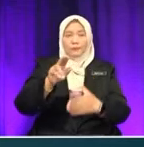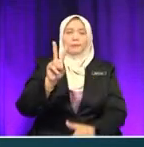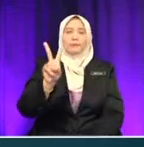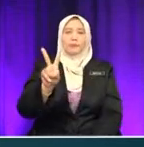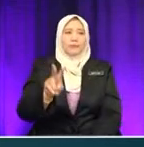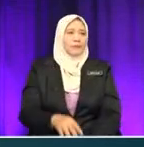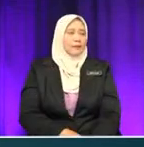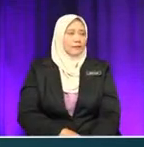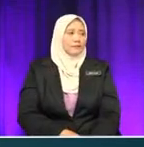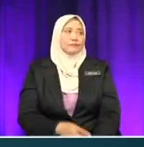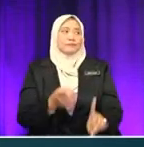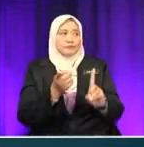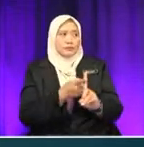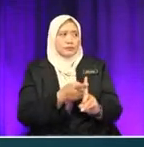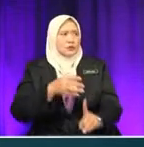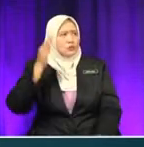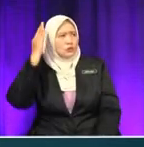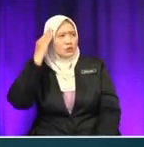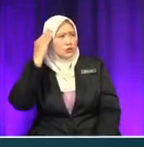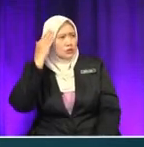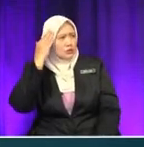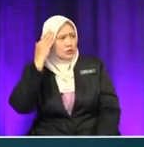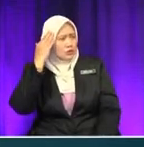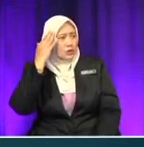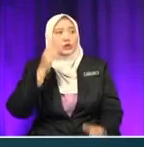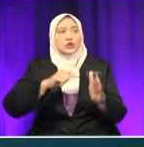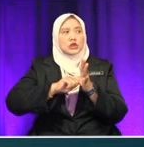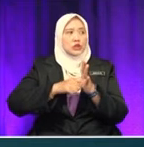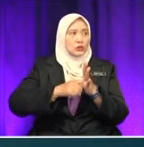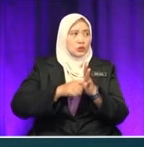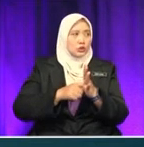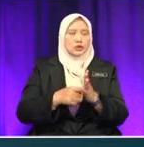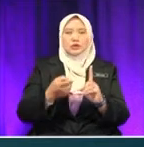second part is everyone needs to understand the keywords. When you read the